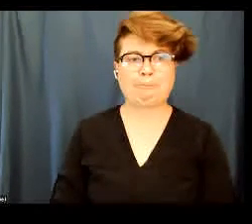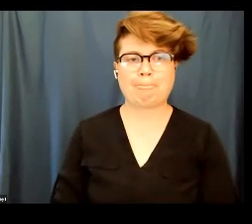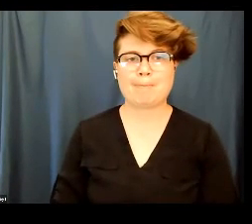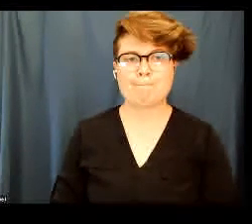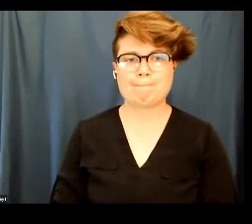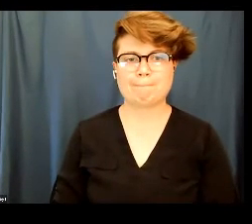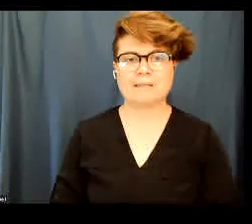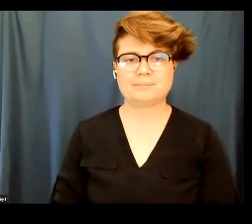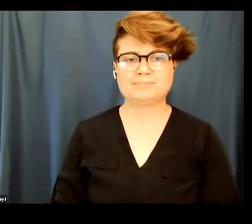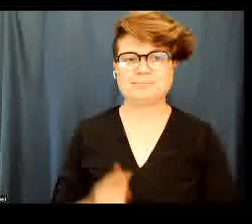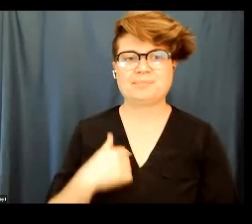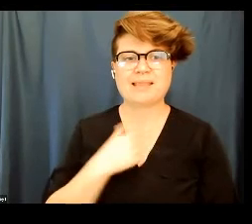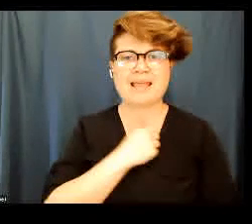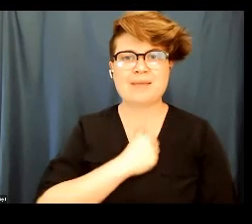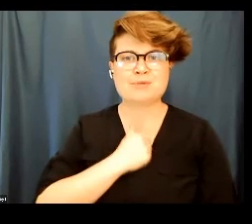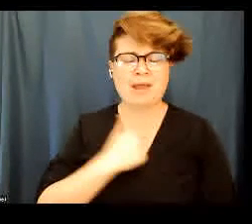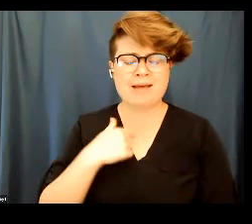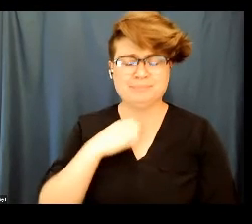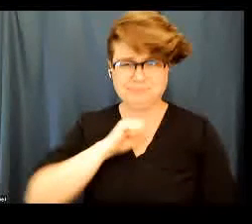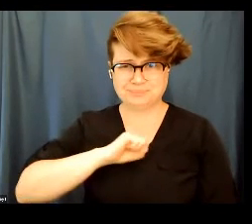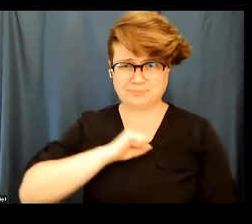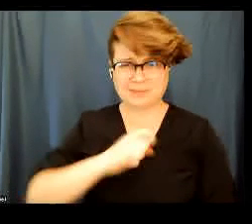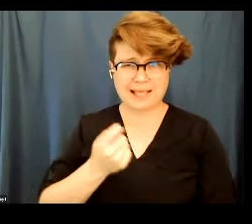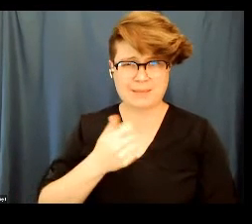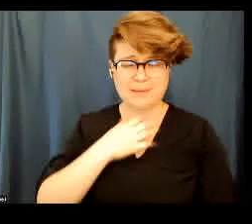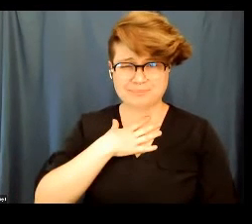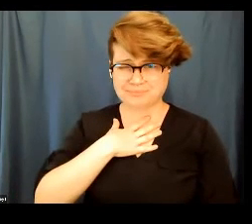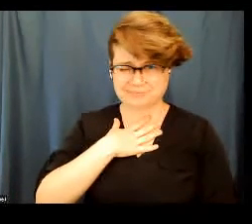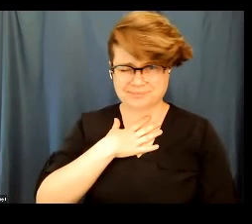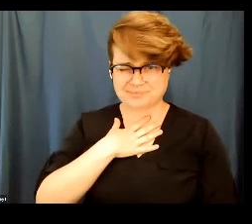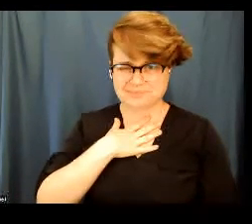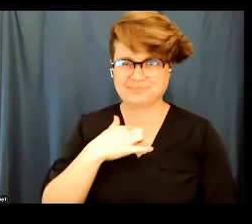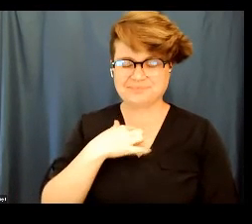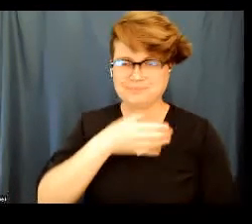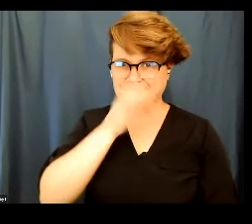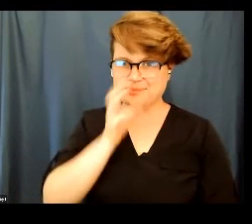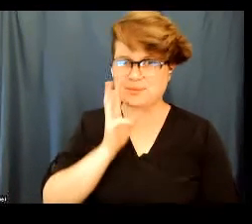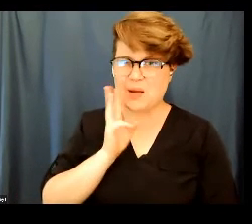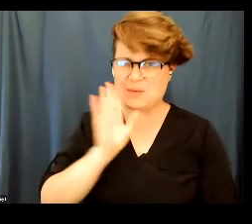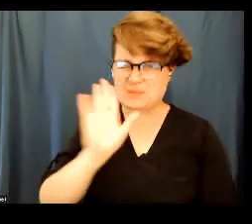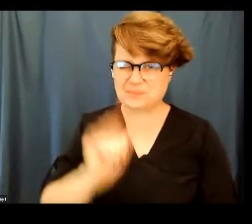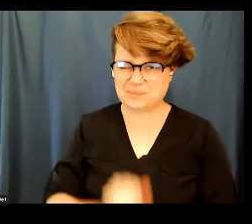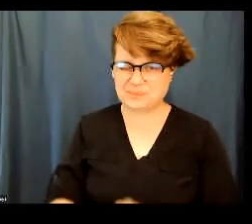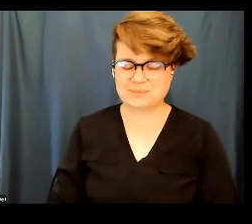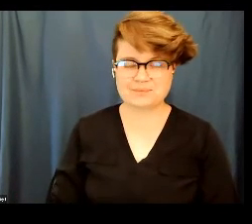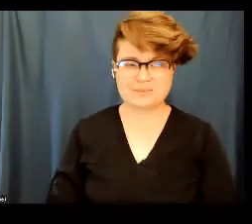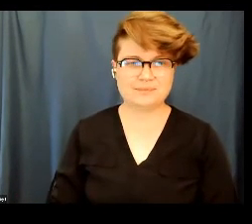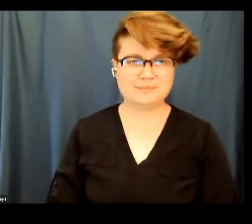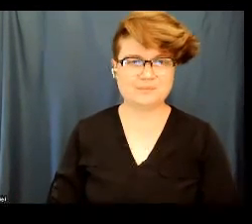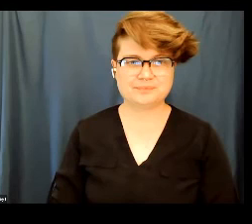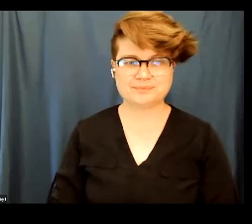I apologize, I have a bit of a frog in my throat. I don't know why, so I'm just drinking some water.